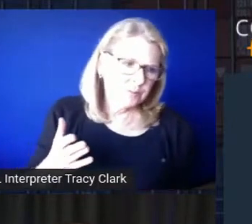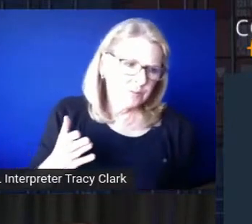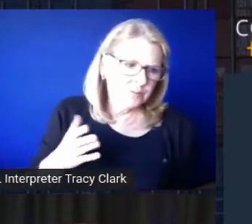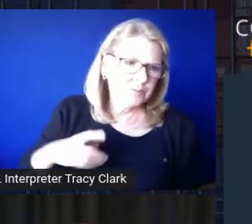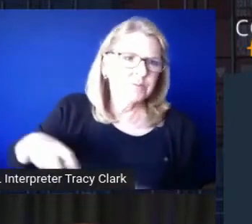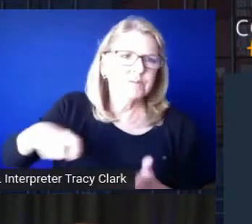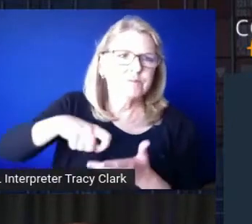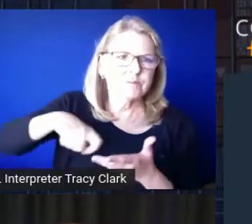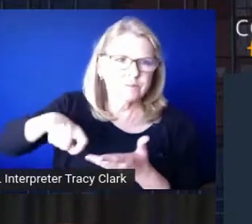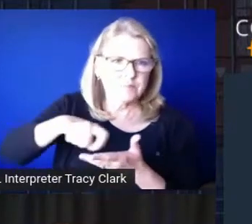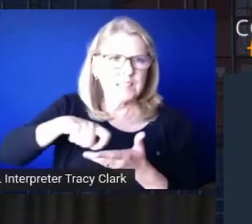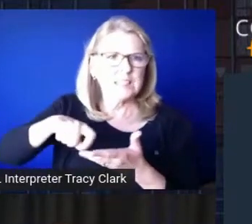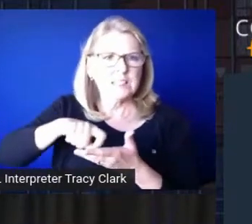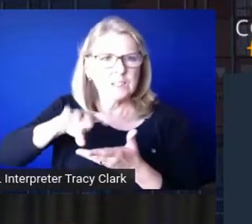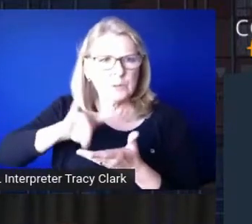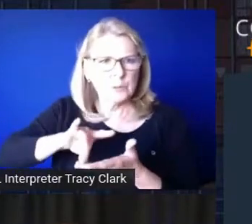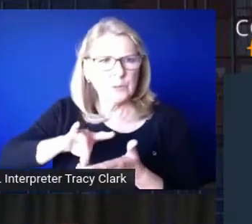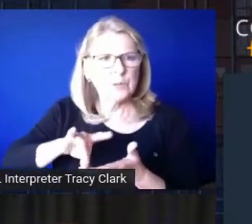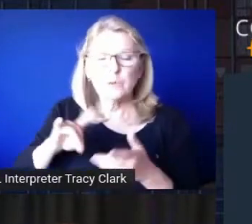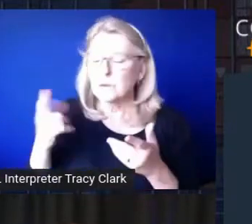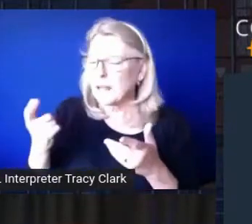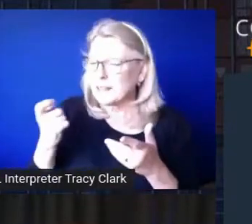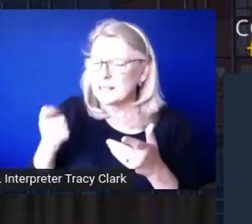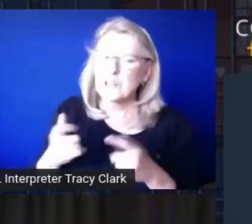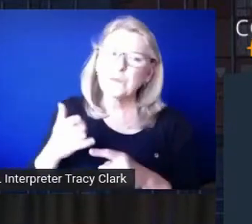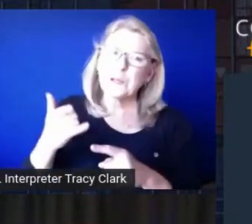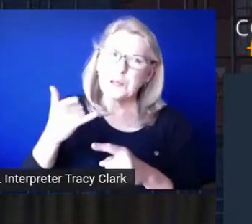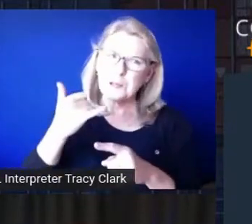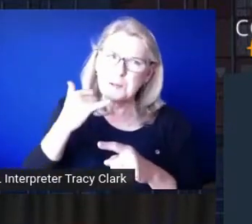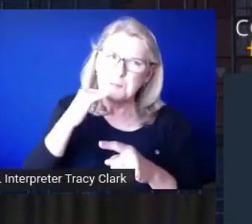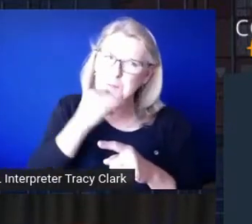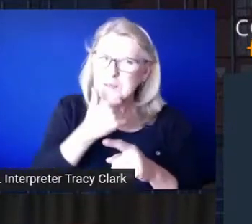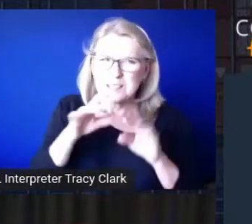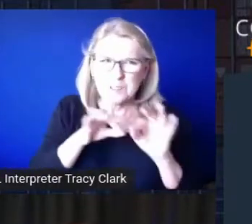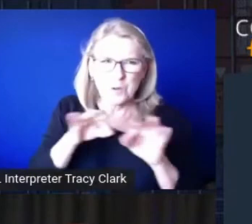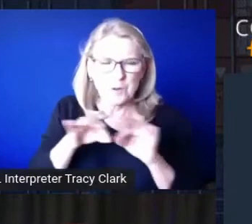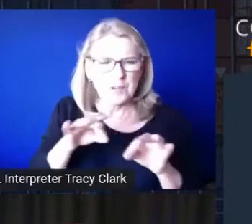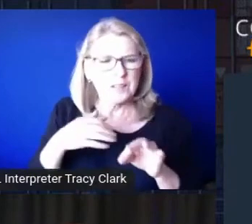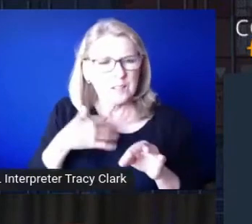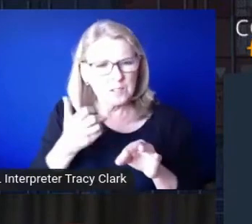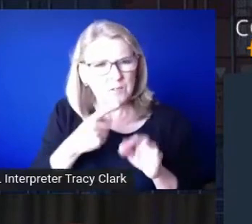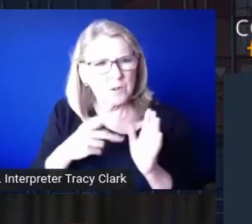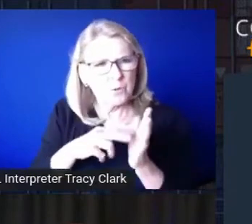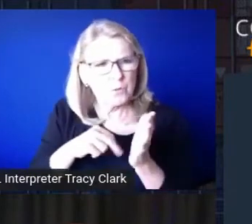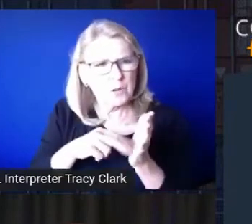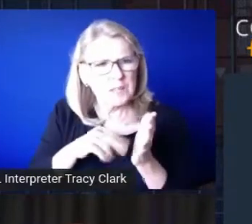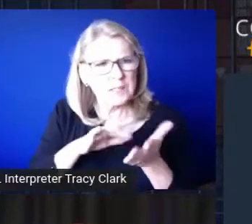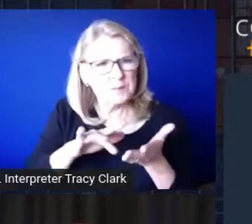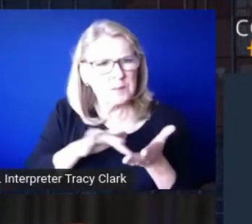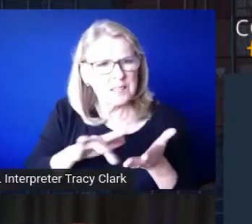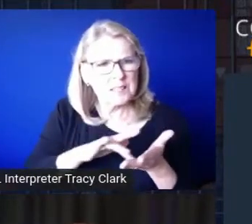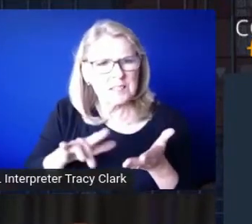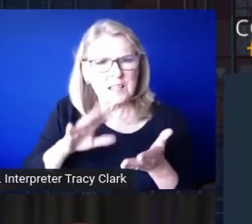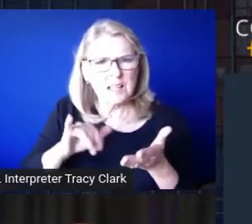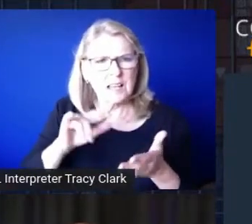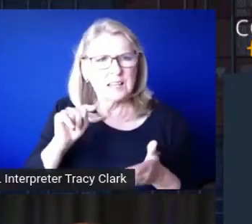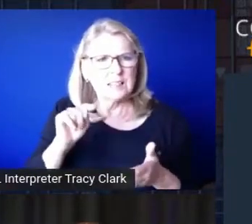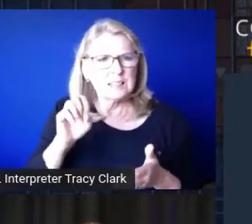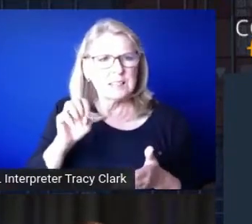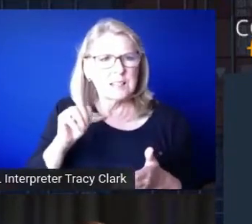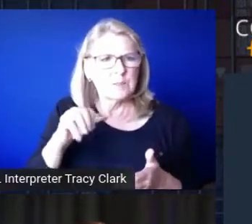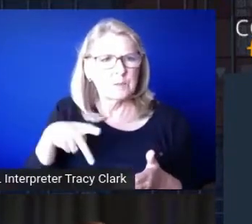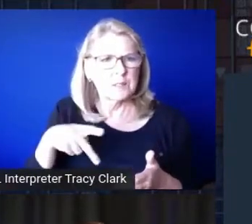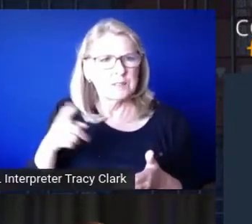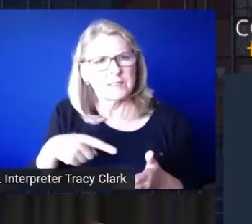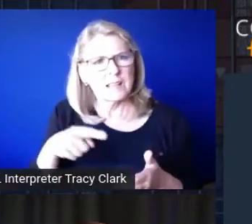read-only. There are a few read spaces like temp, like /temp is naturally writable. But like